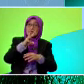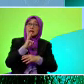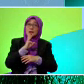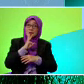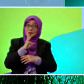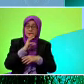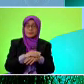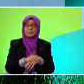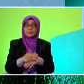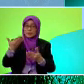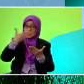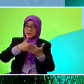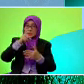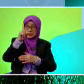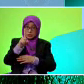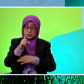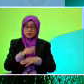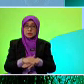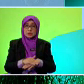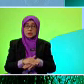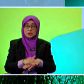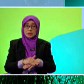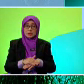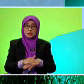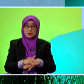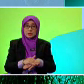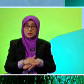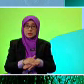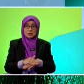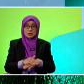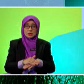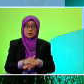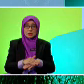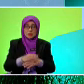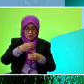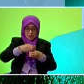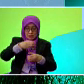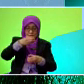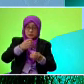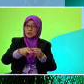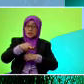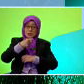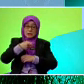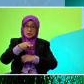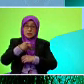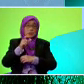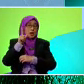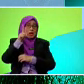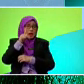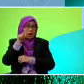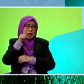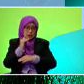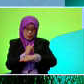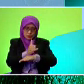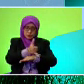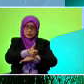water, and the other one, I put it inside a glass of lime juice. So which